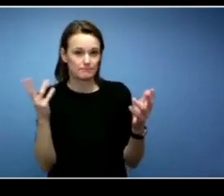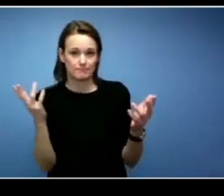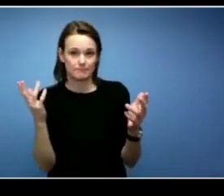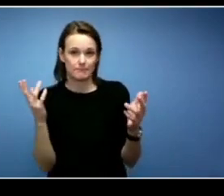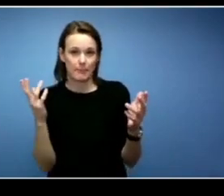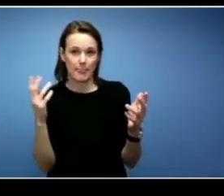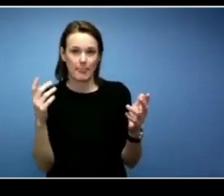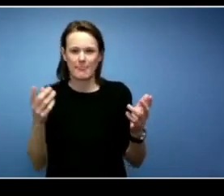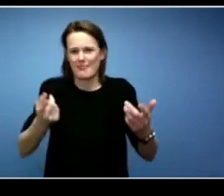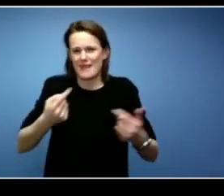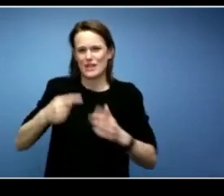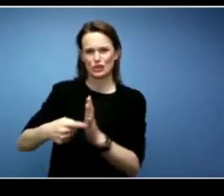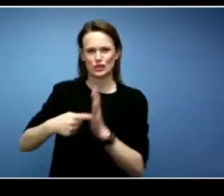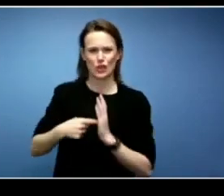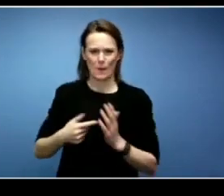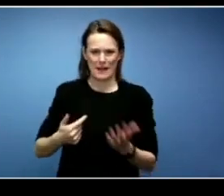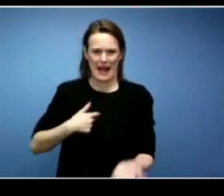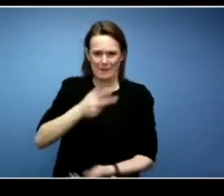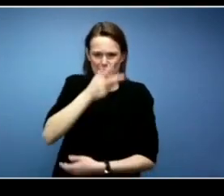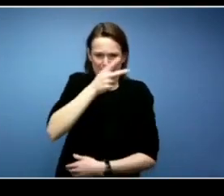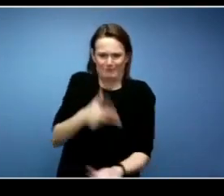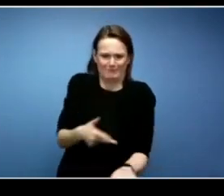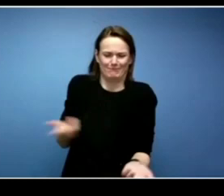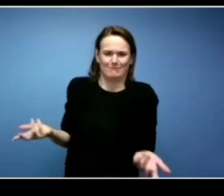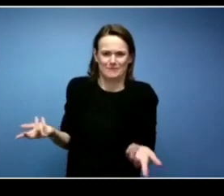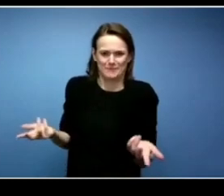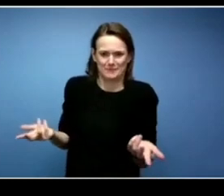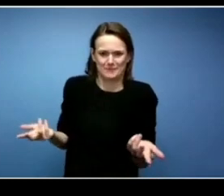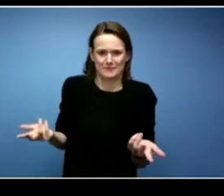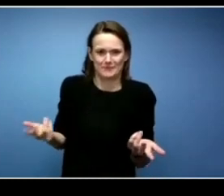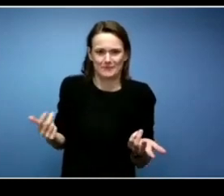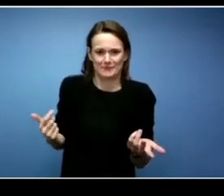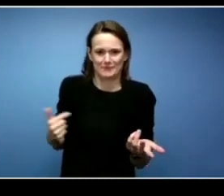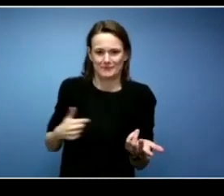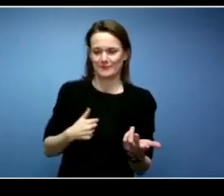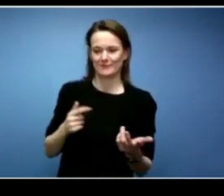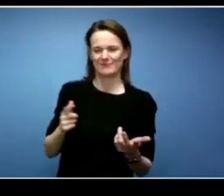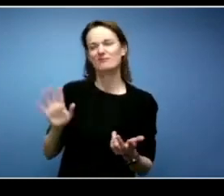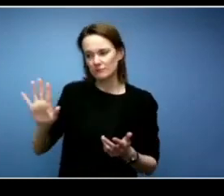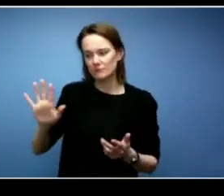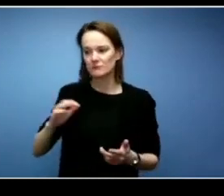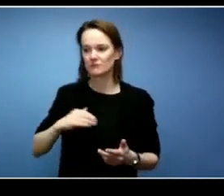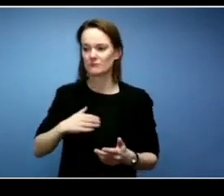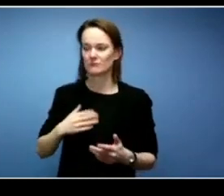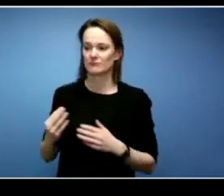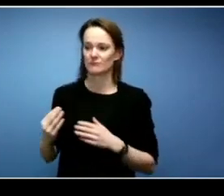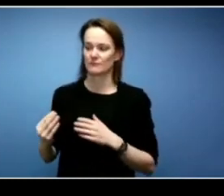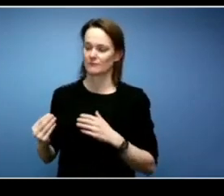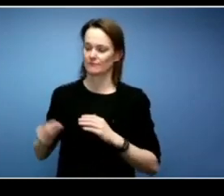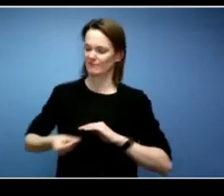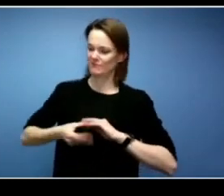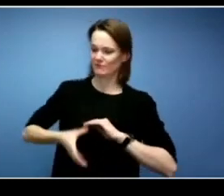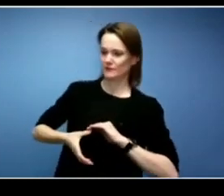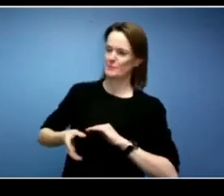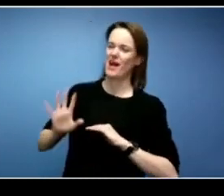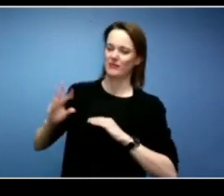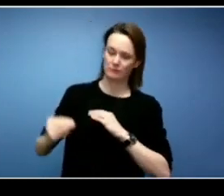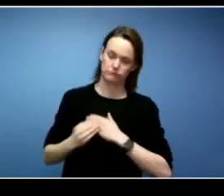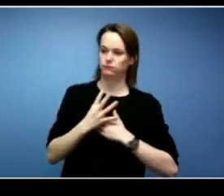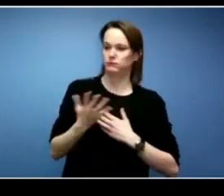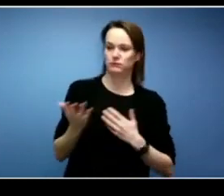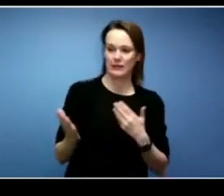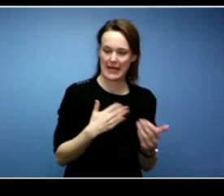I see it as a gift, so it gives it new life right away. And not knowing what's in that bag, and